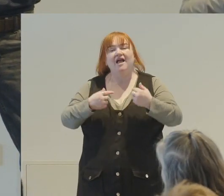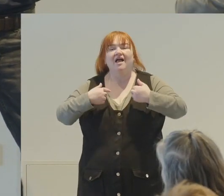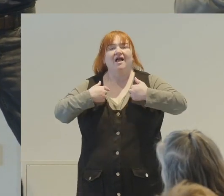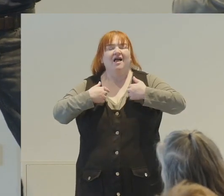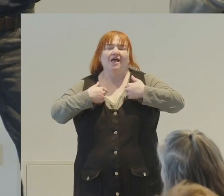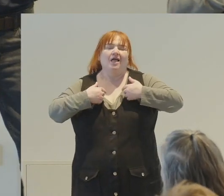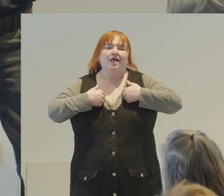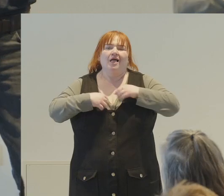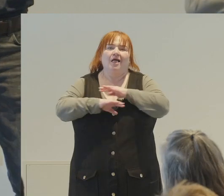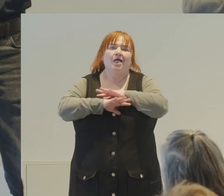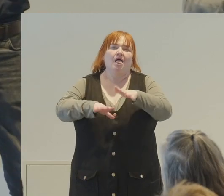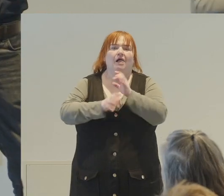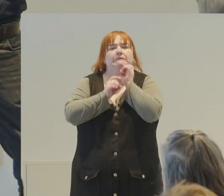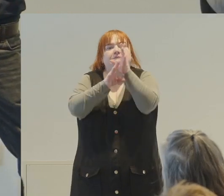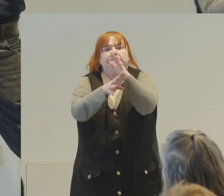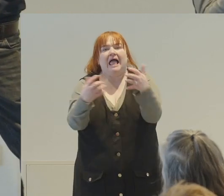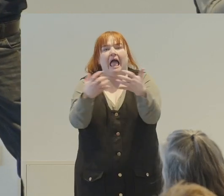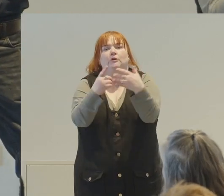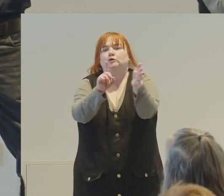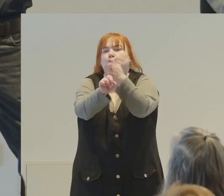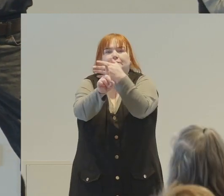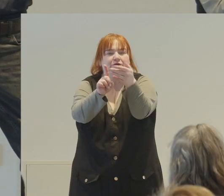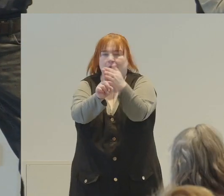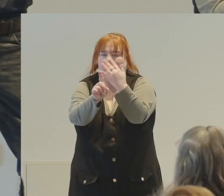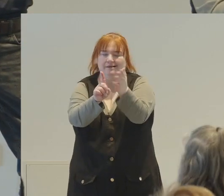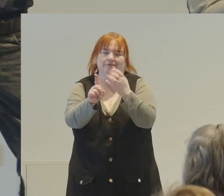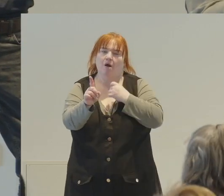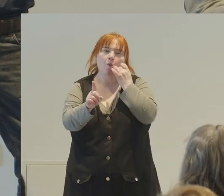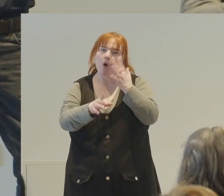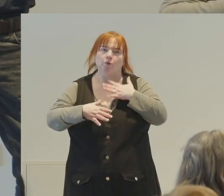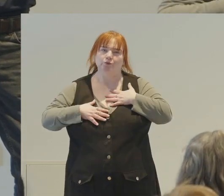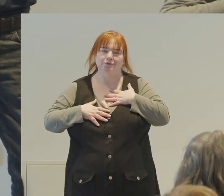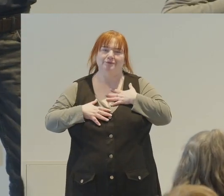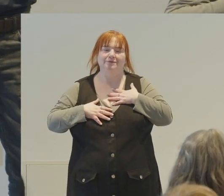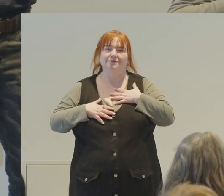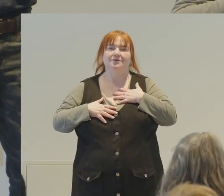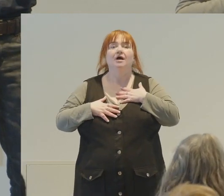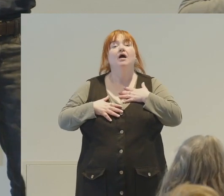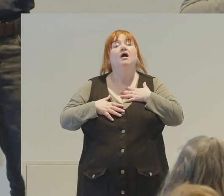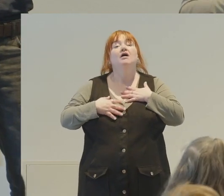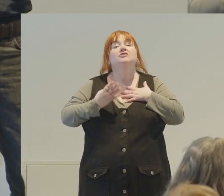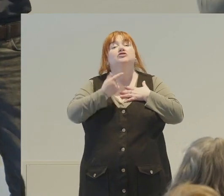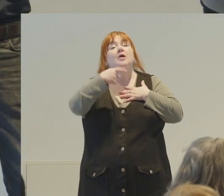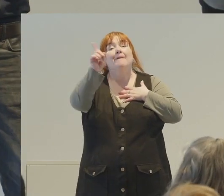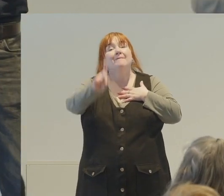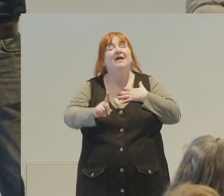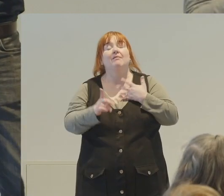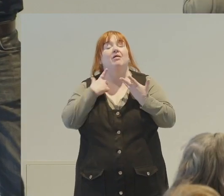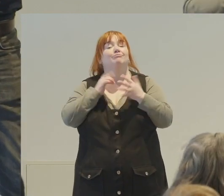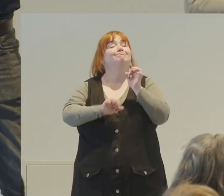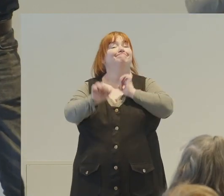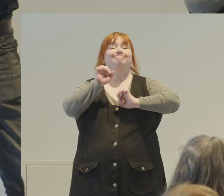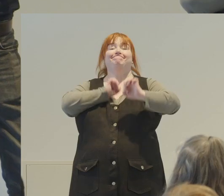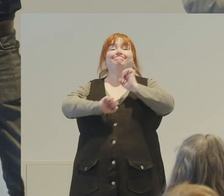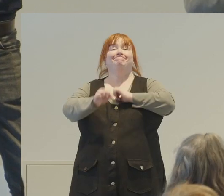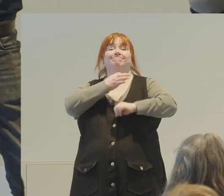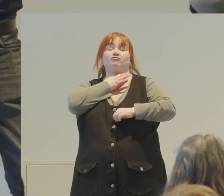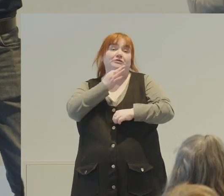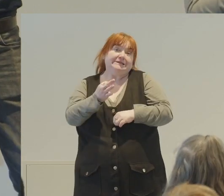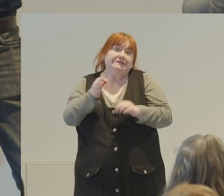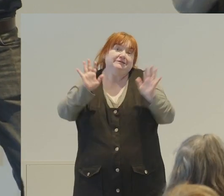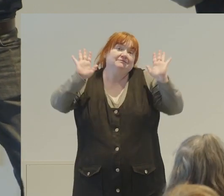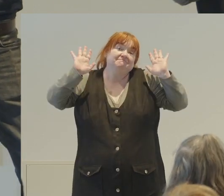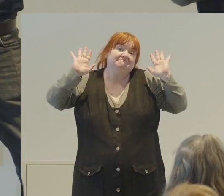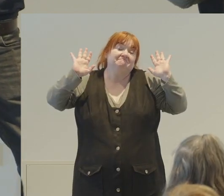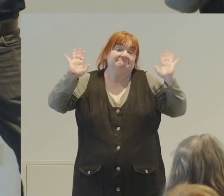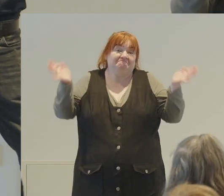nor should you persuade someone. Of course, there'll be certain cases where people just don't want to take that risk. Ultimately, at that moment, we'll step